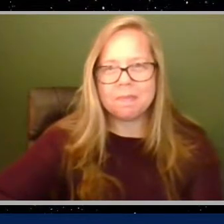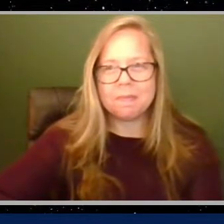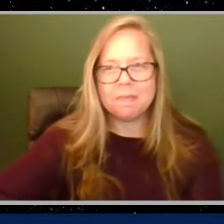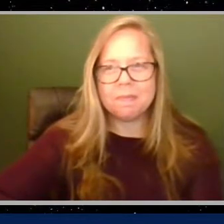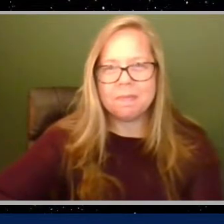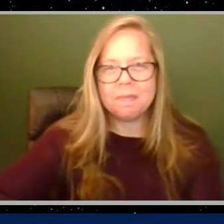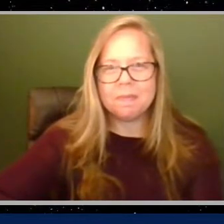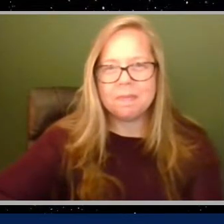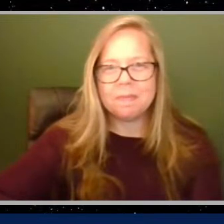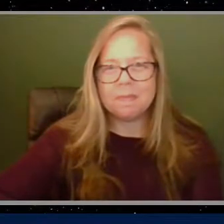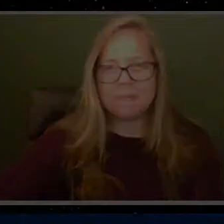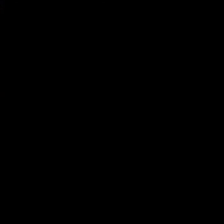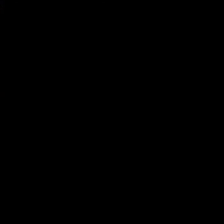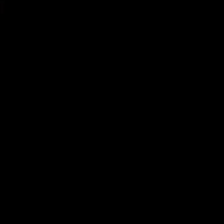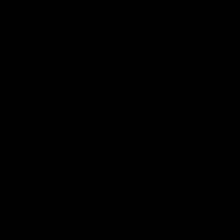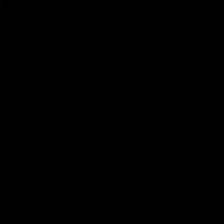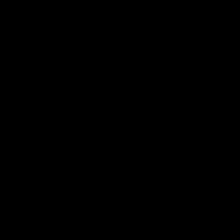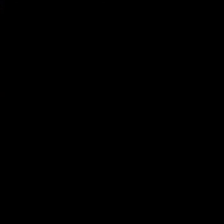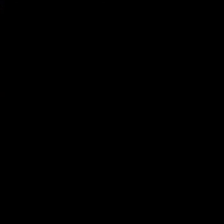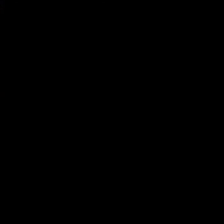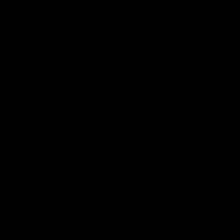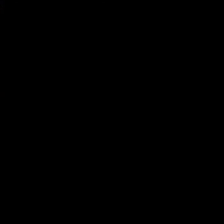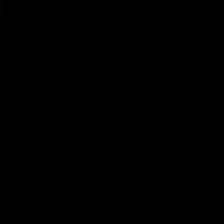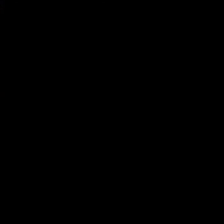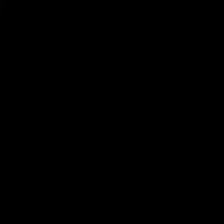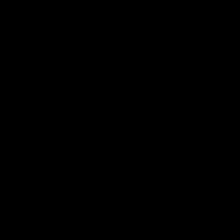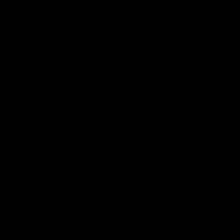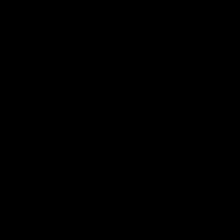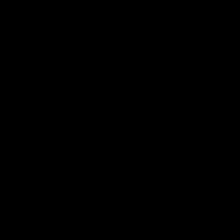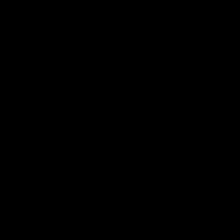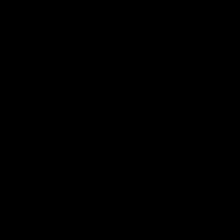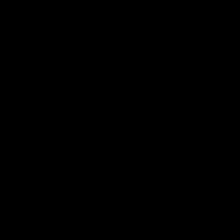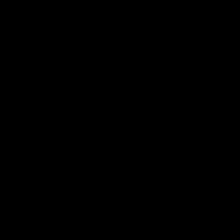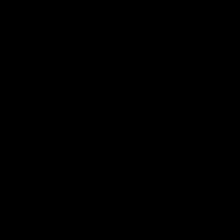It's always fun to have music. Let's fire this up.